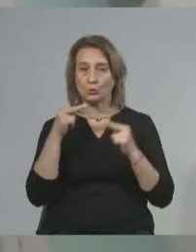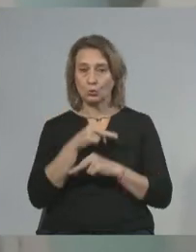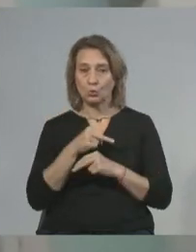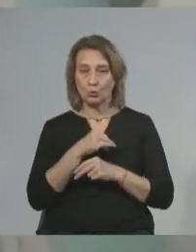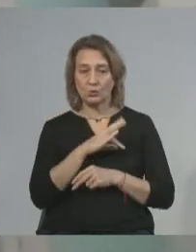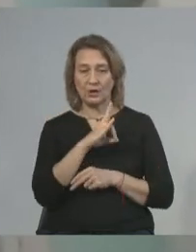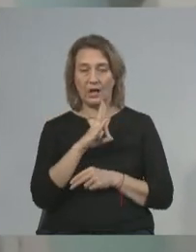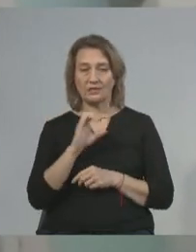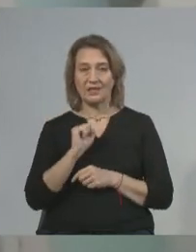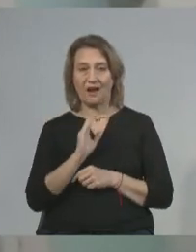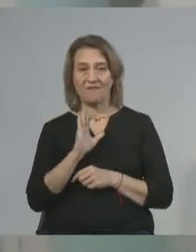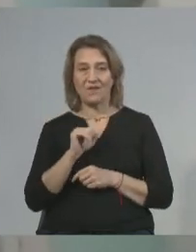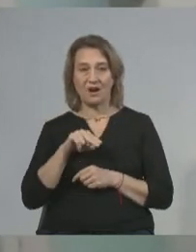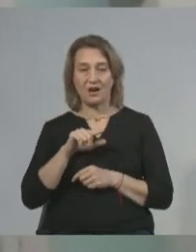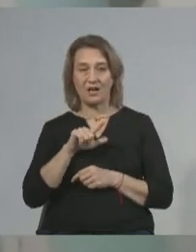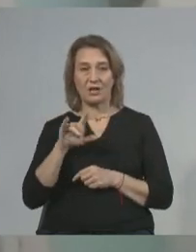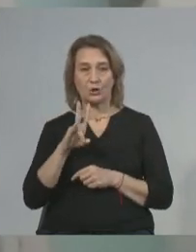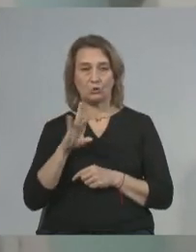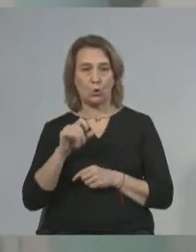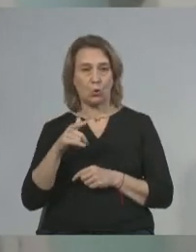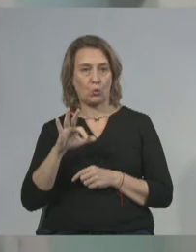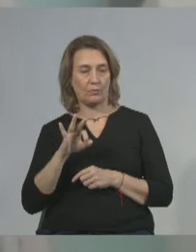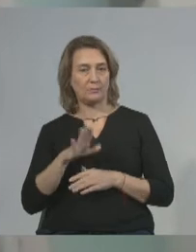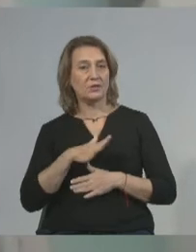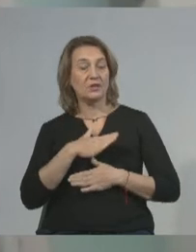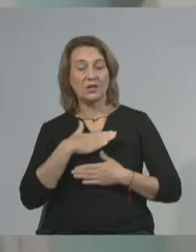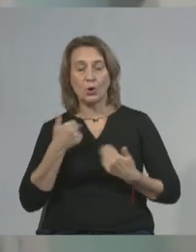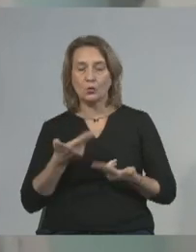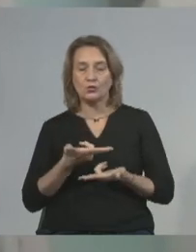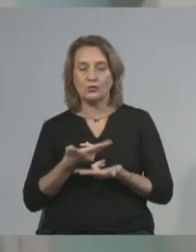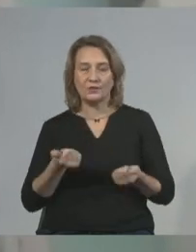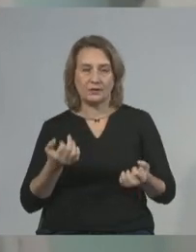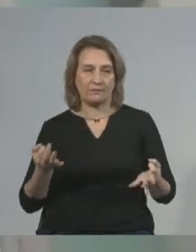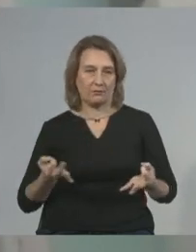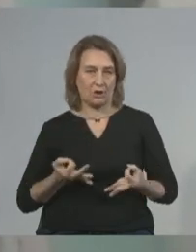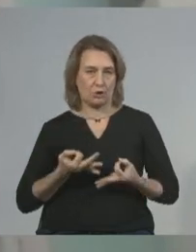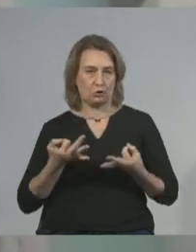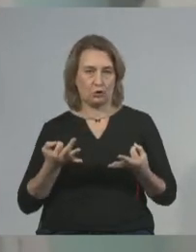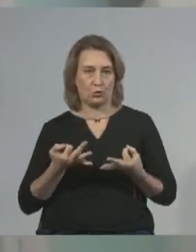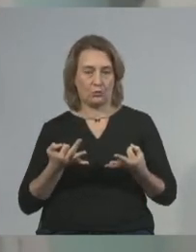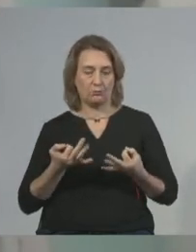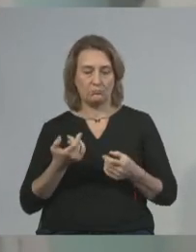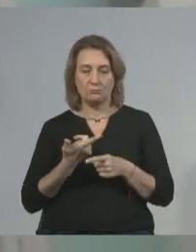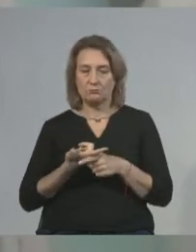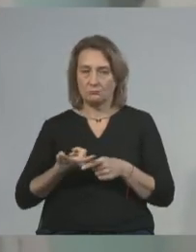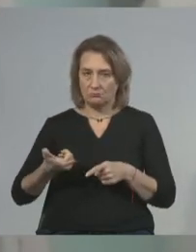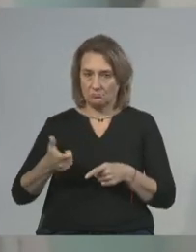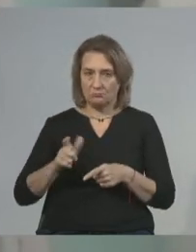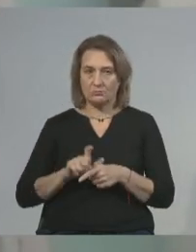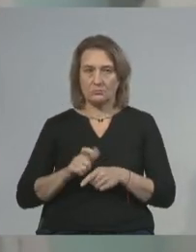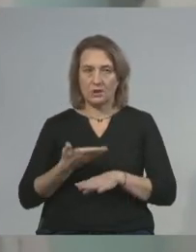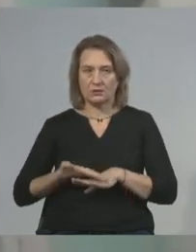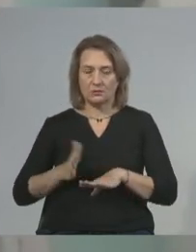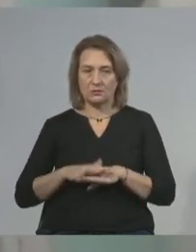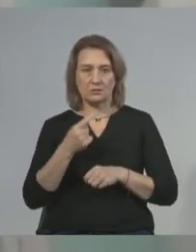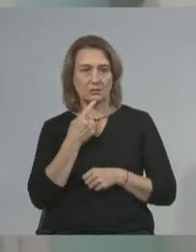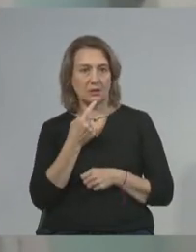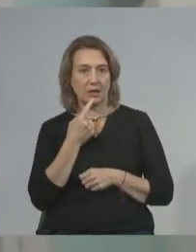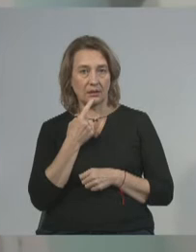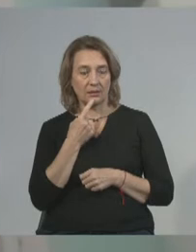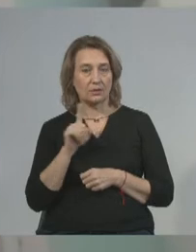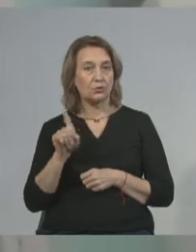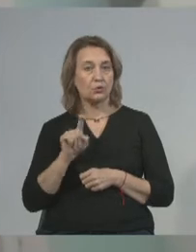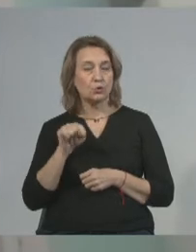apparent that they are not willing to admit anything which is very difficult because i mean navalny